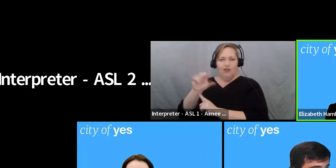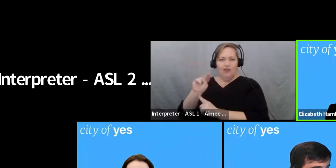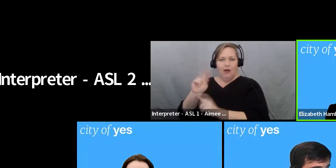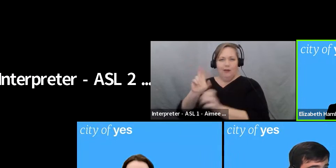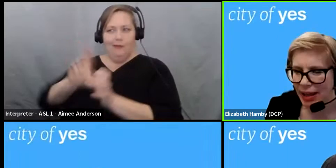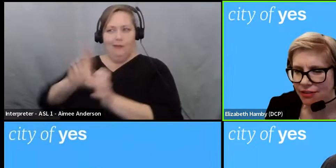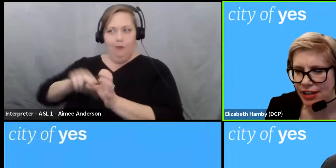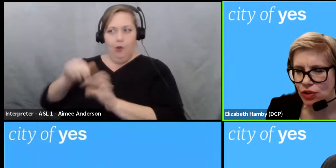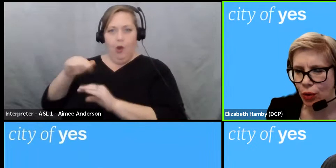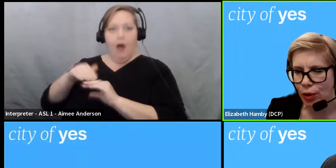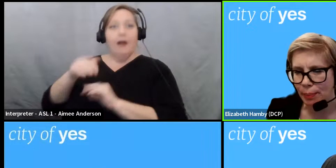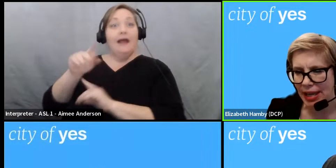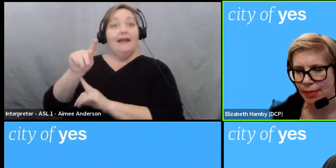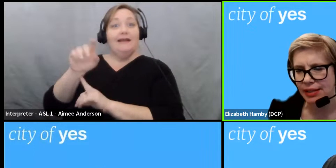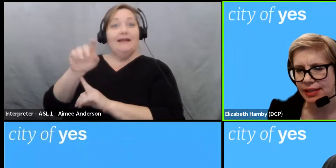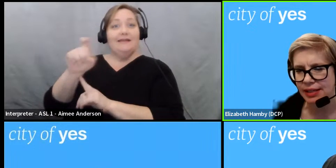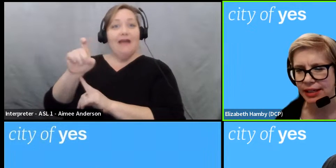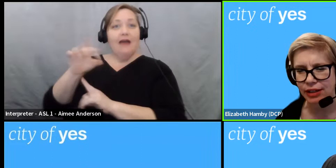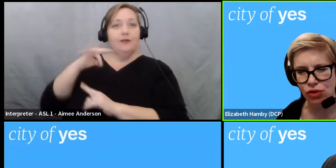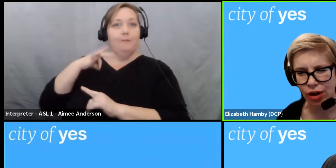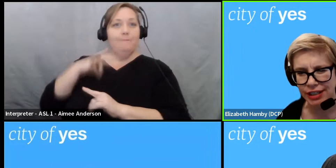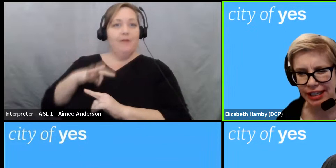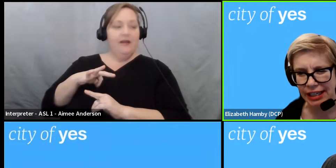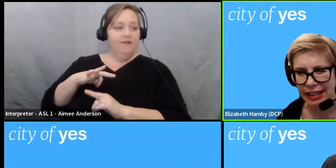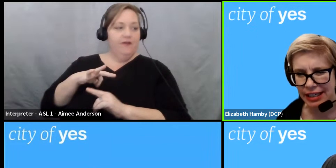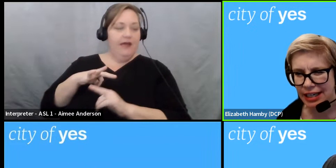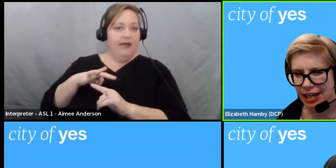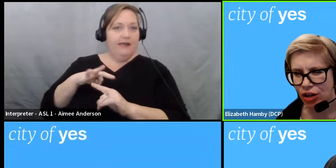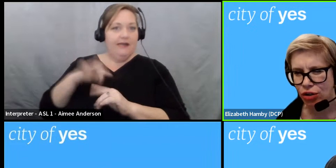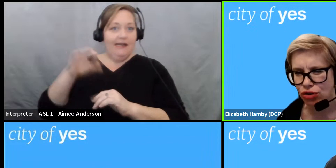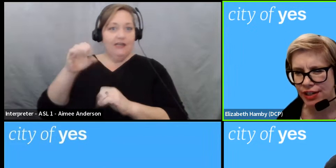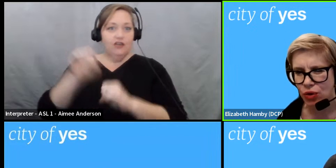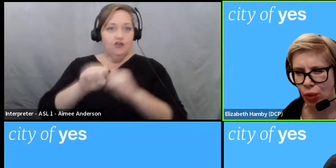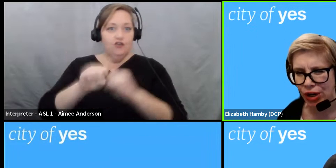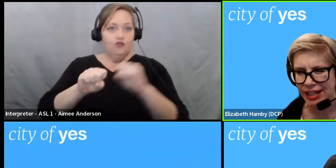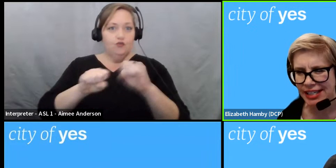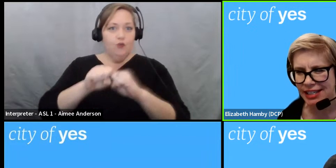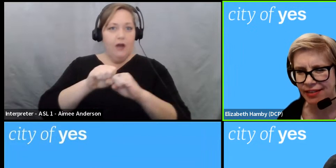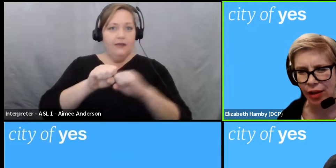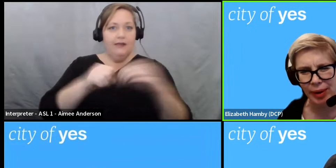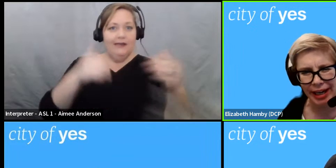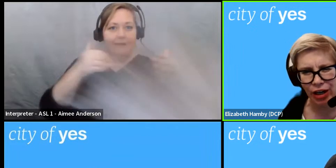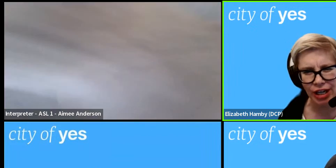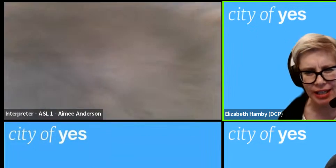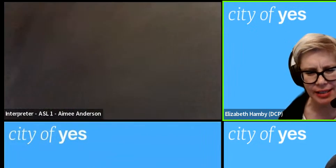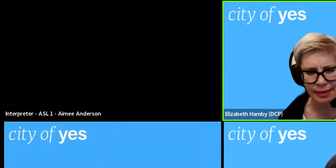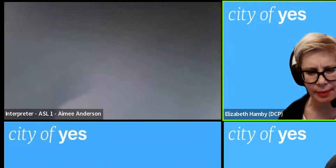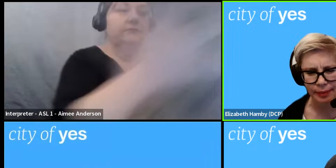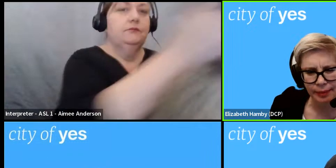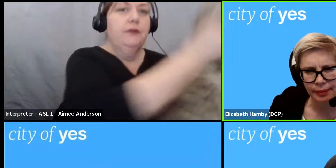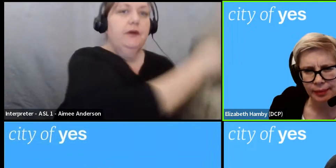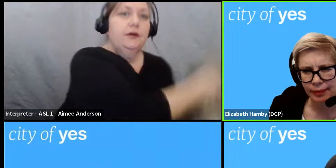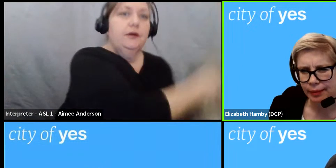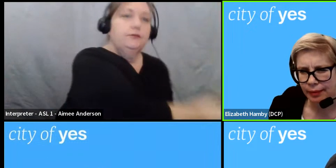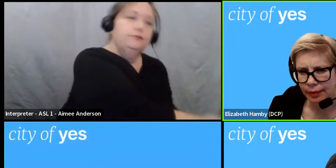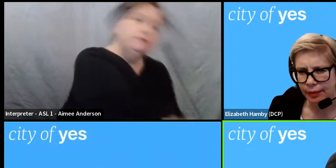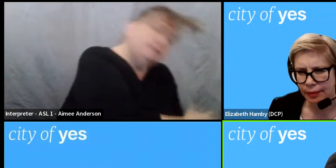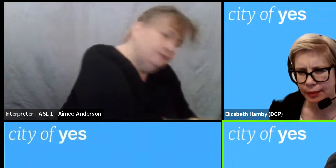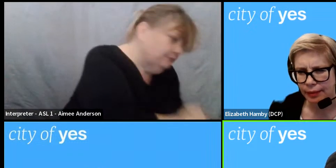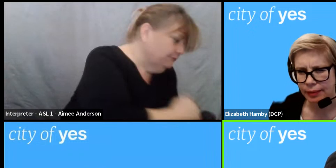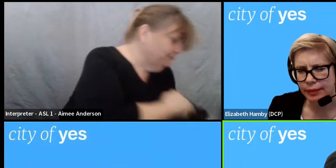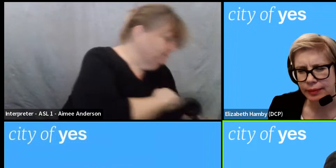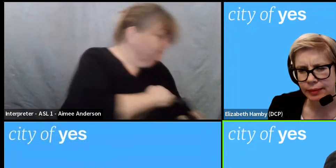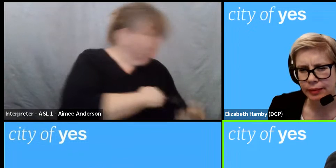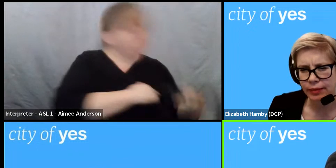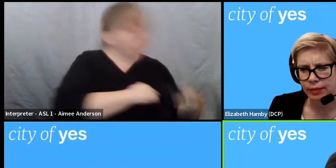any tax benefits or abatements in constructing near transit-oriented development areas?